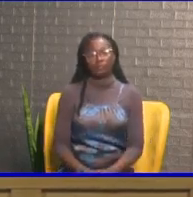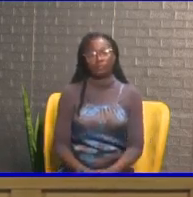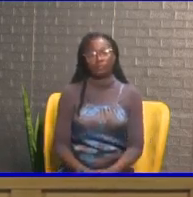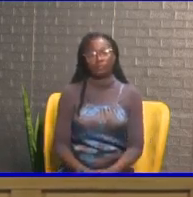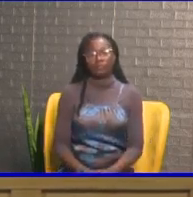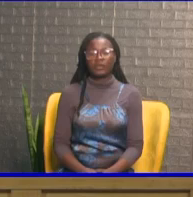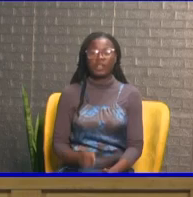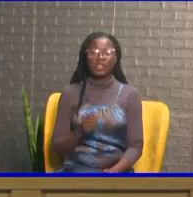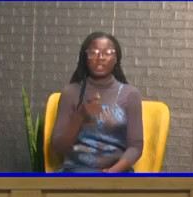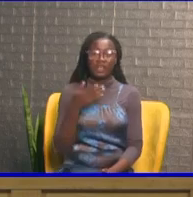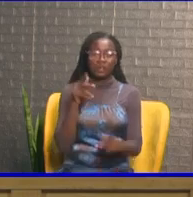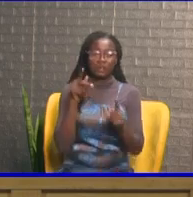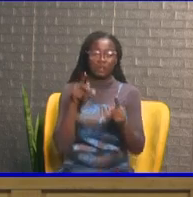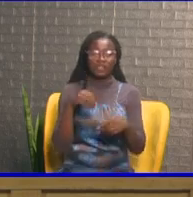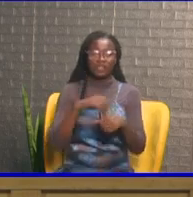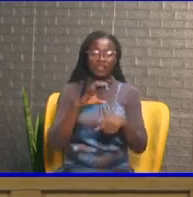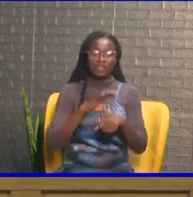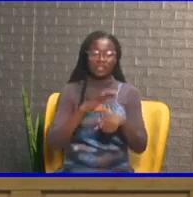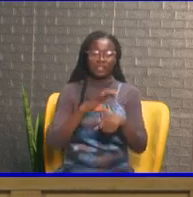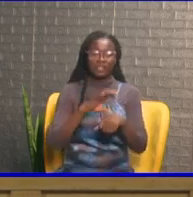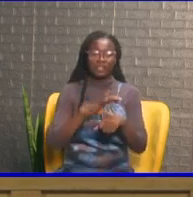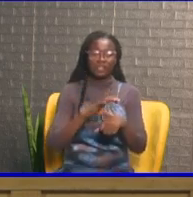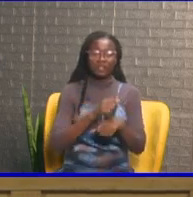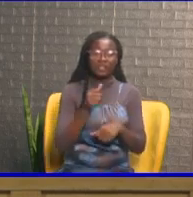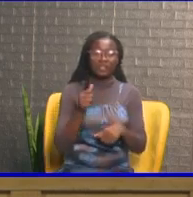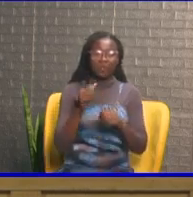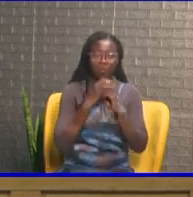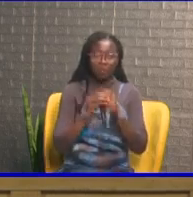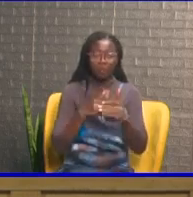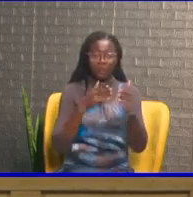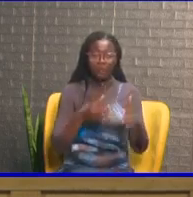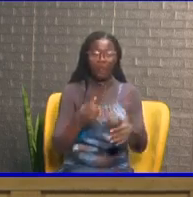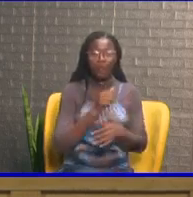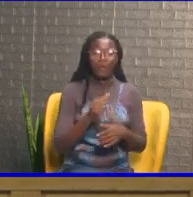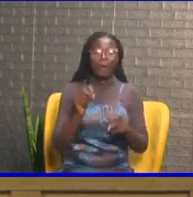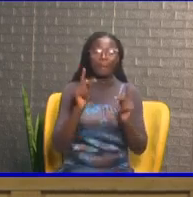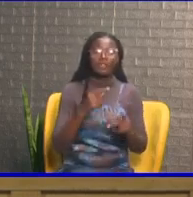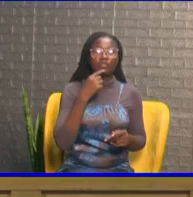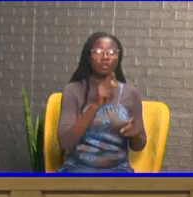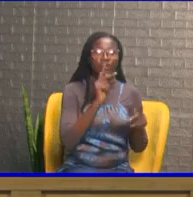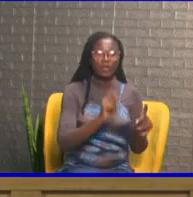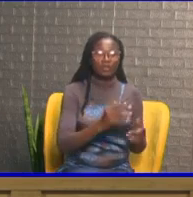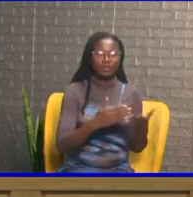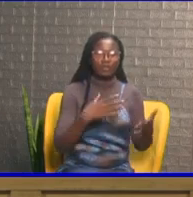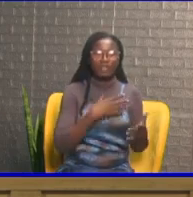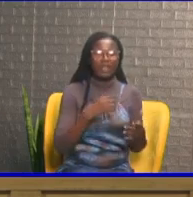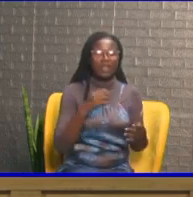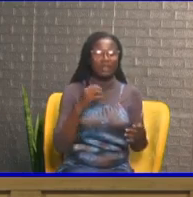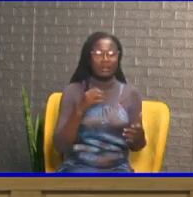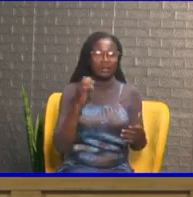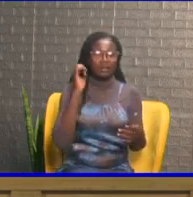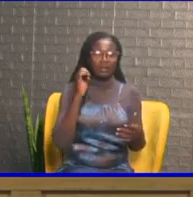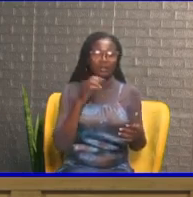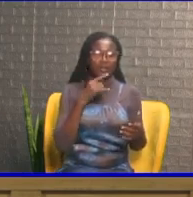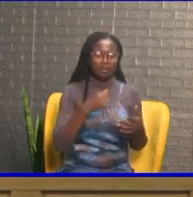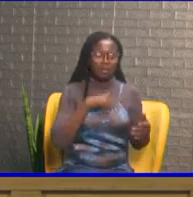A great man of God today, many years ago, told the person something. The The person said, I don't agree with you. He told somebody,